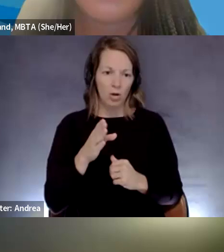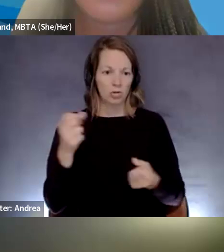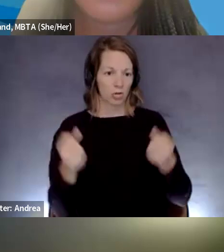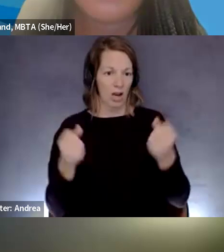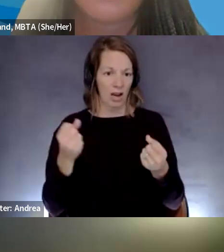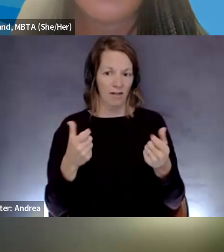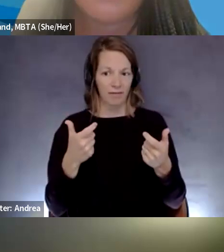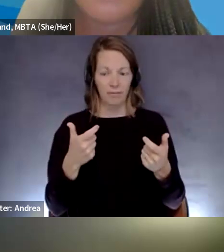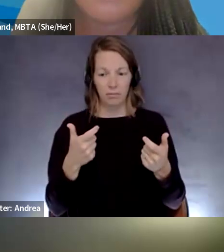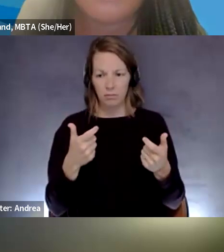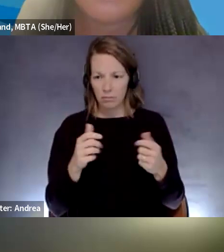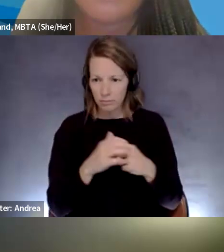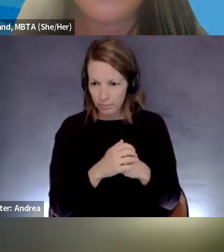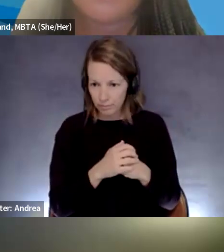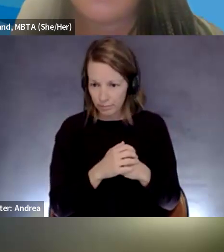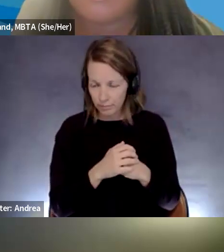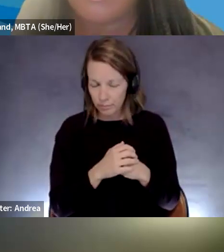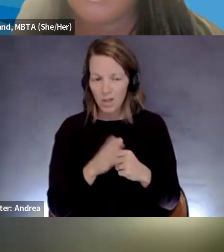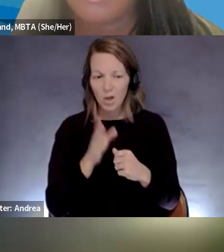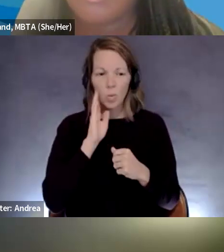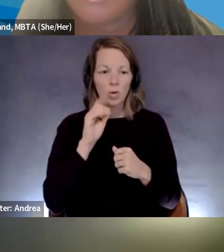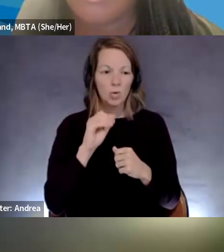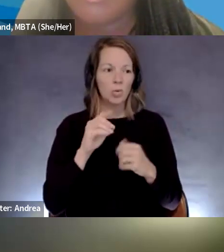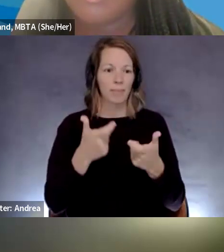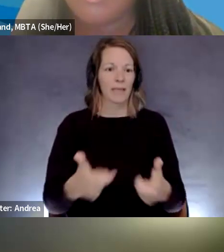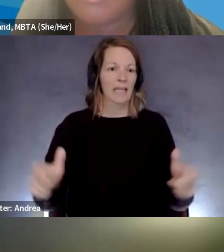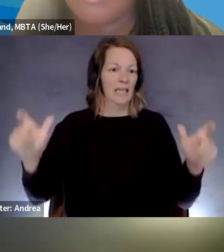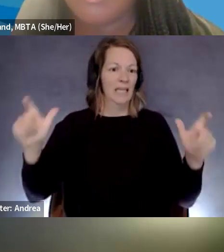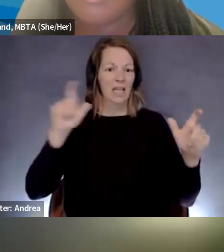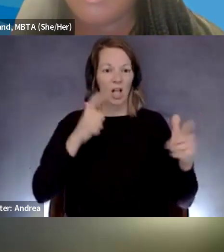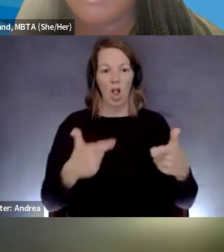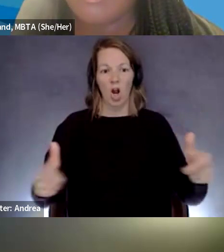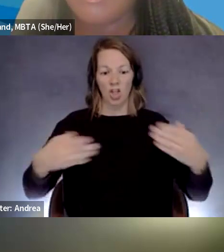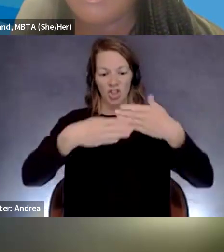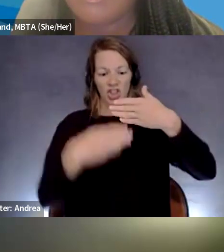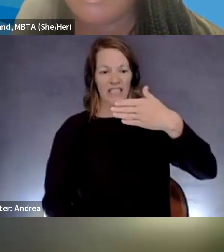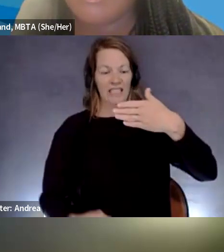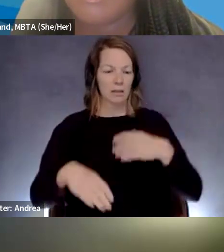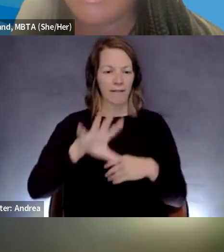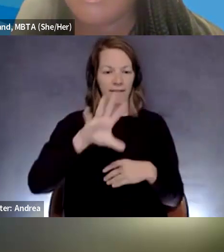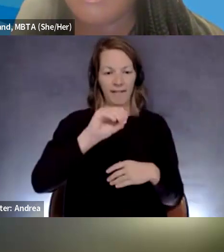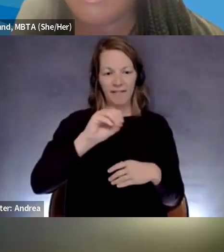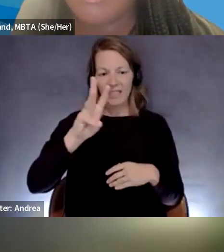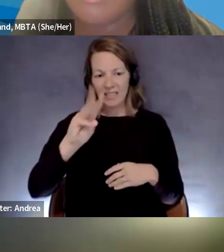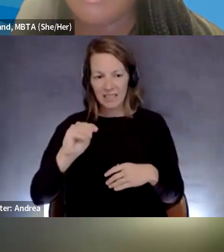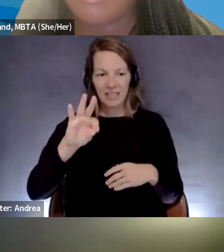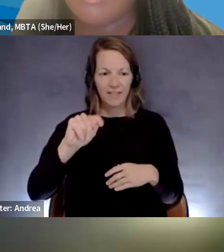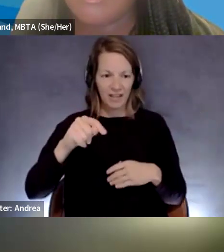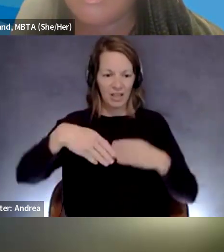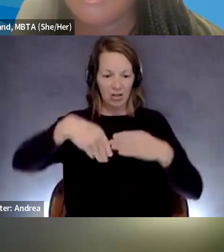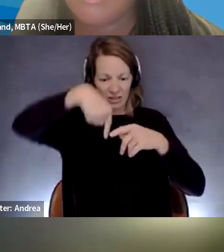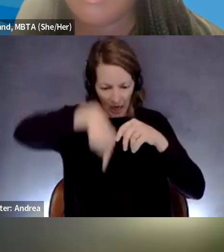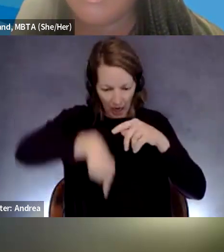large sheets, 50, 60 feet long with cranes into the ground. So it's very hard to put negative pressure tenting around